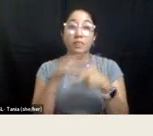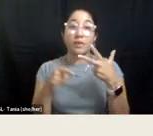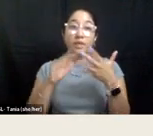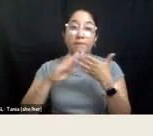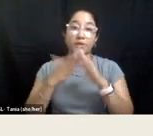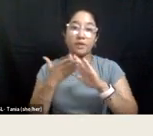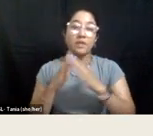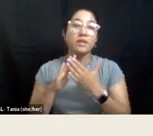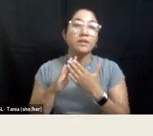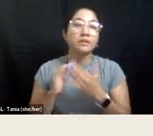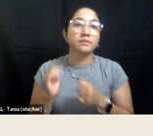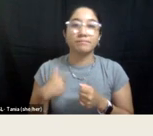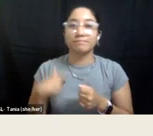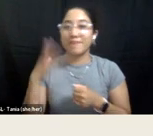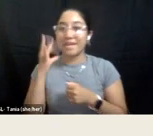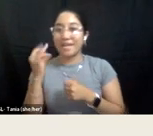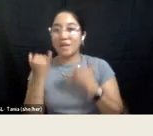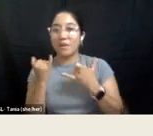so I'm sorry if you hear him.